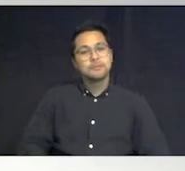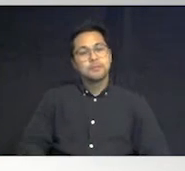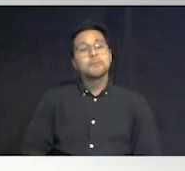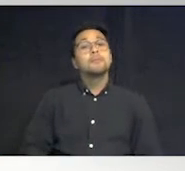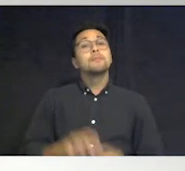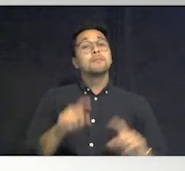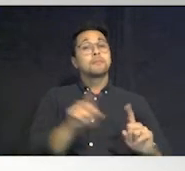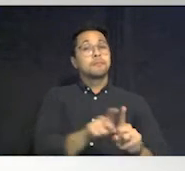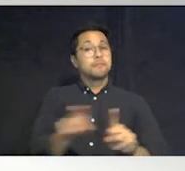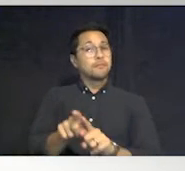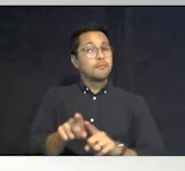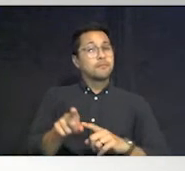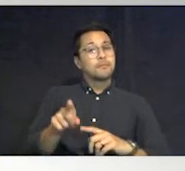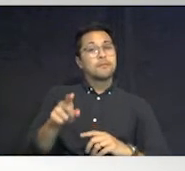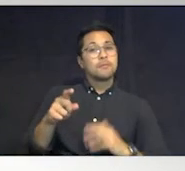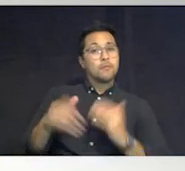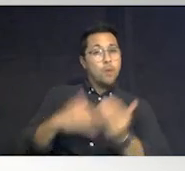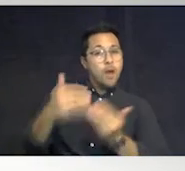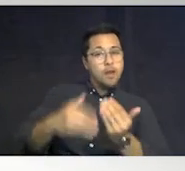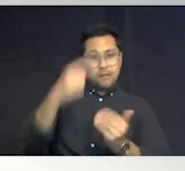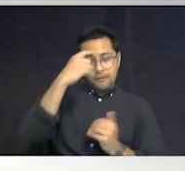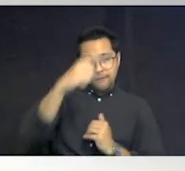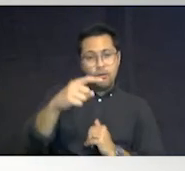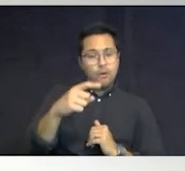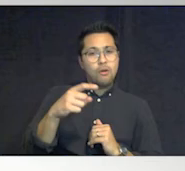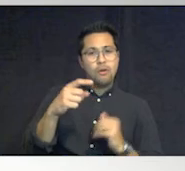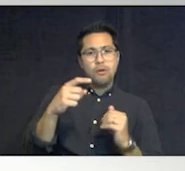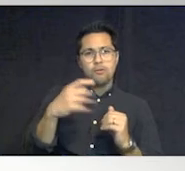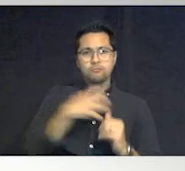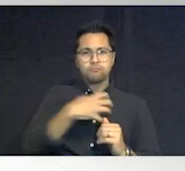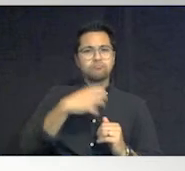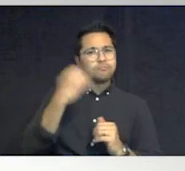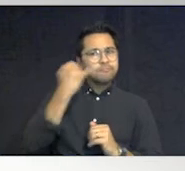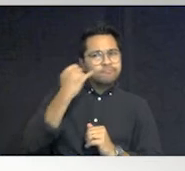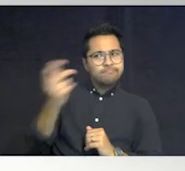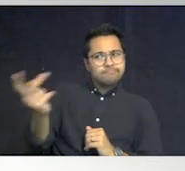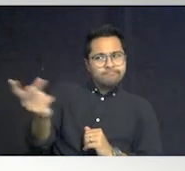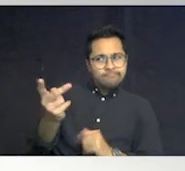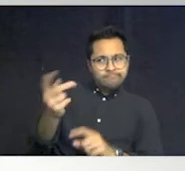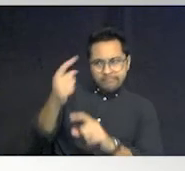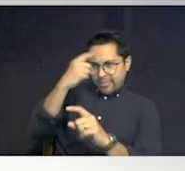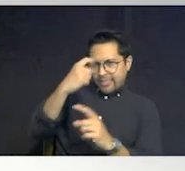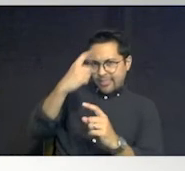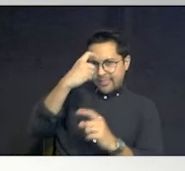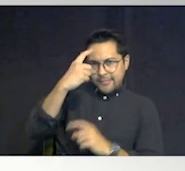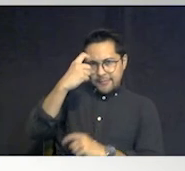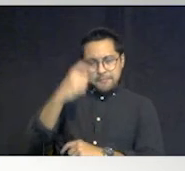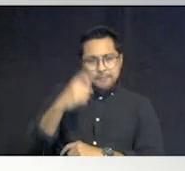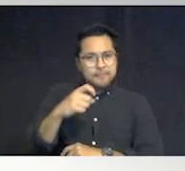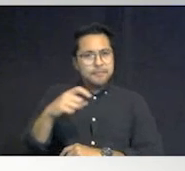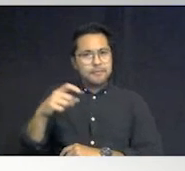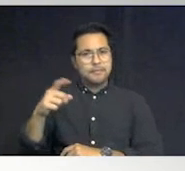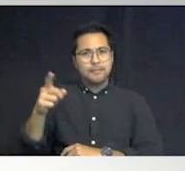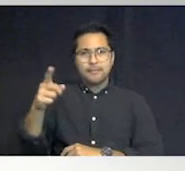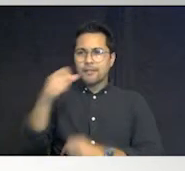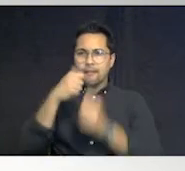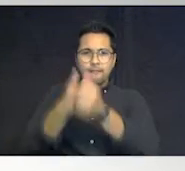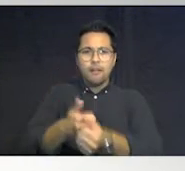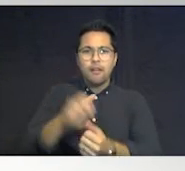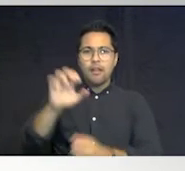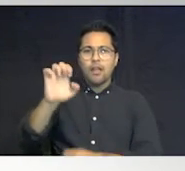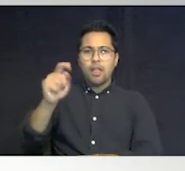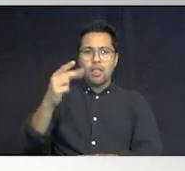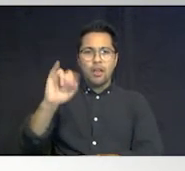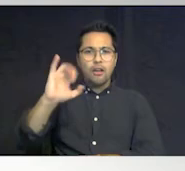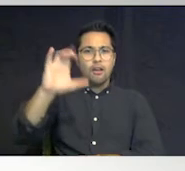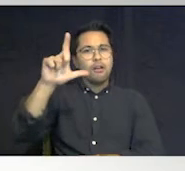There's also a process to file for mediator grievances if you believe a mediator has violated the ethical standards for Florida, and